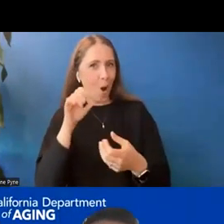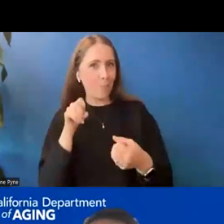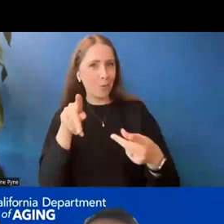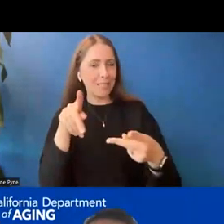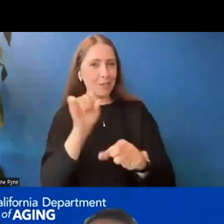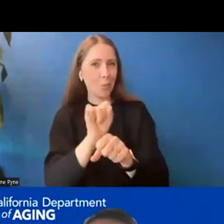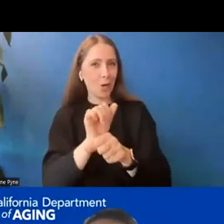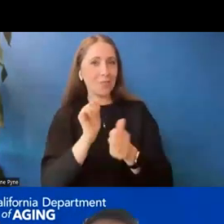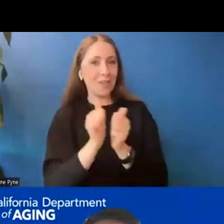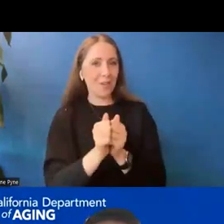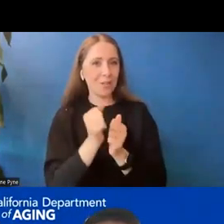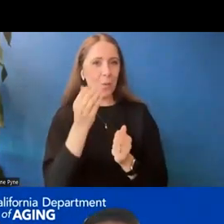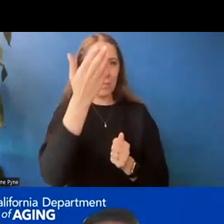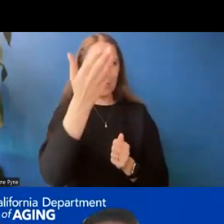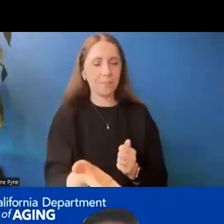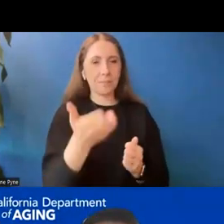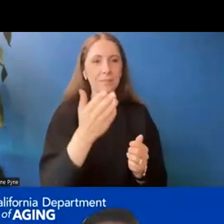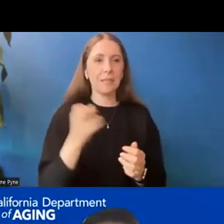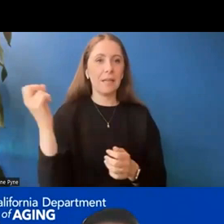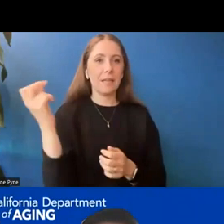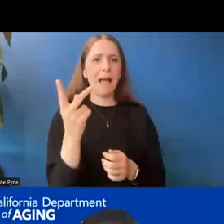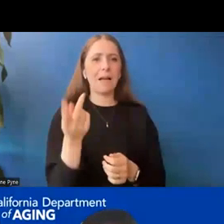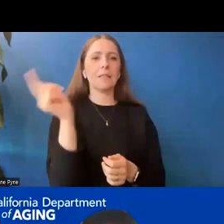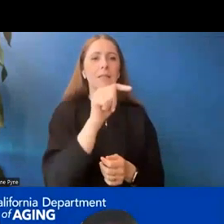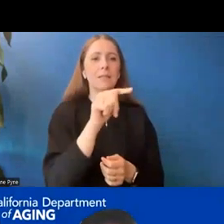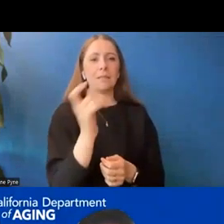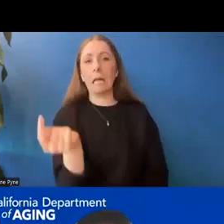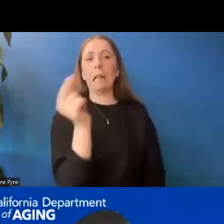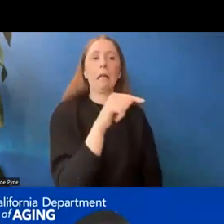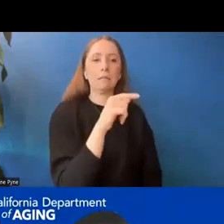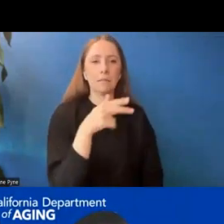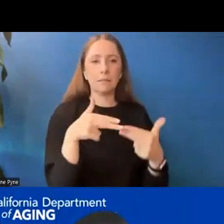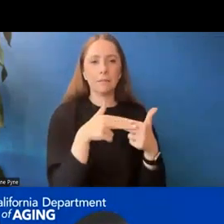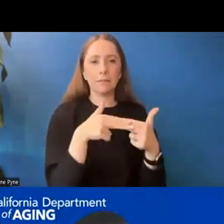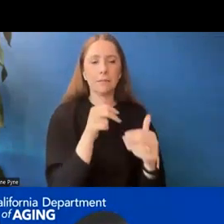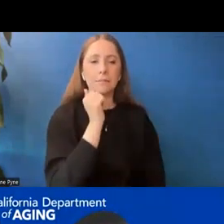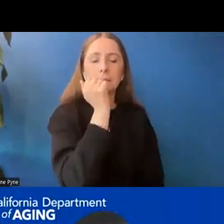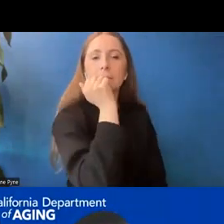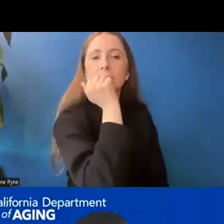work with us. So go back one slide, please.